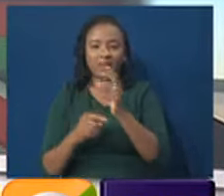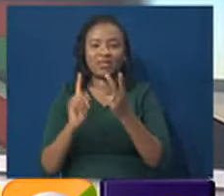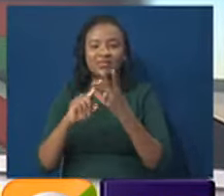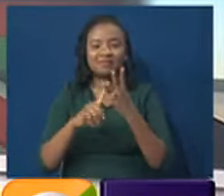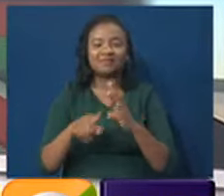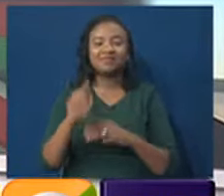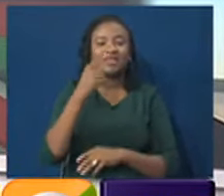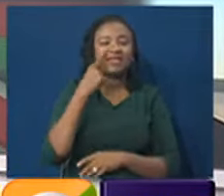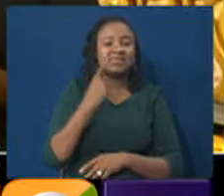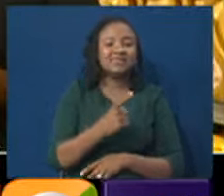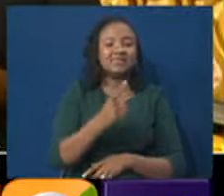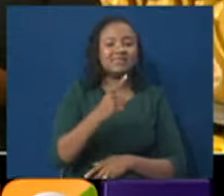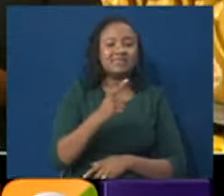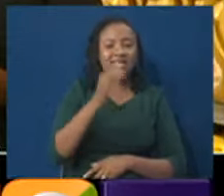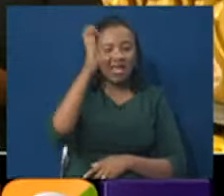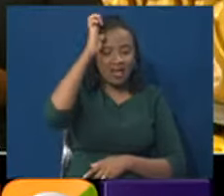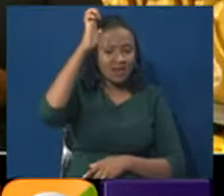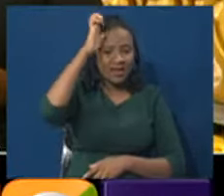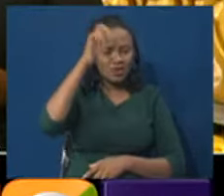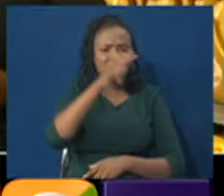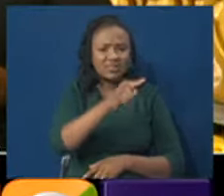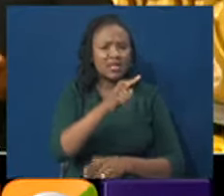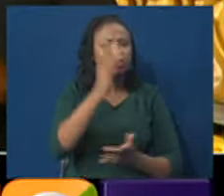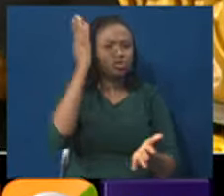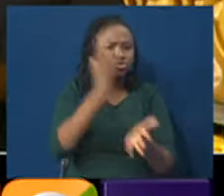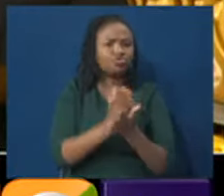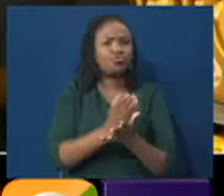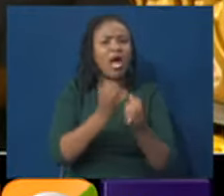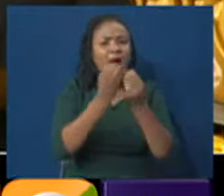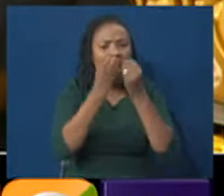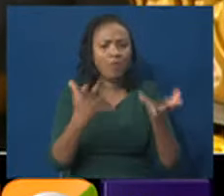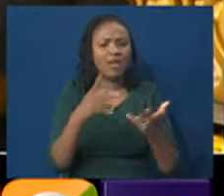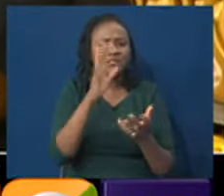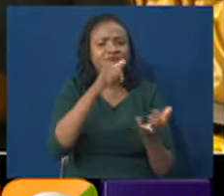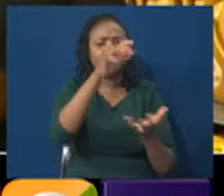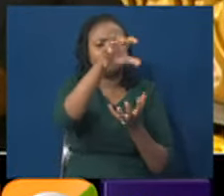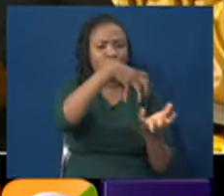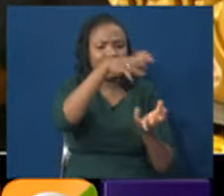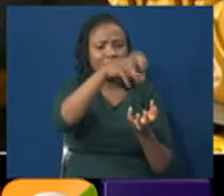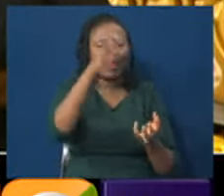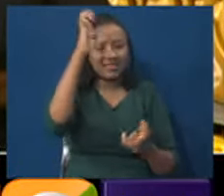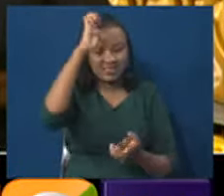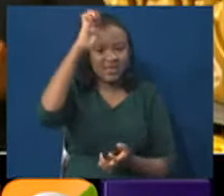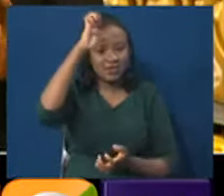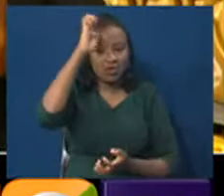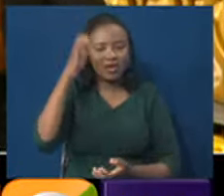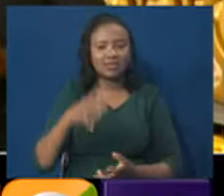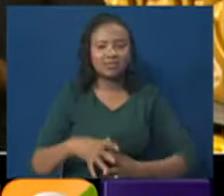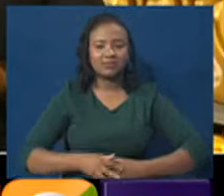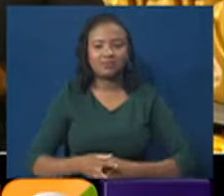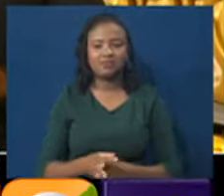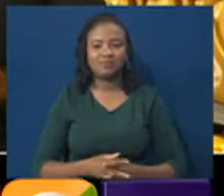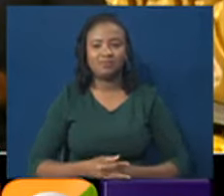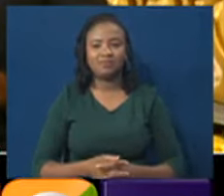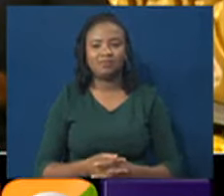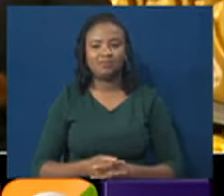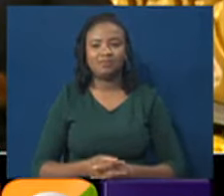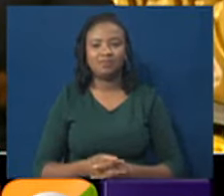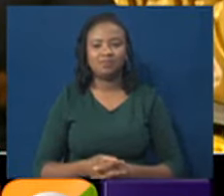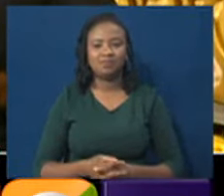John Wanyama to give us the real figures live from Eldoret in a supermarket. Wanyama.